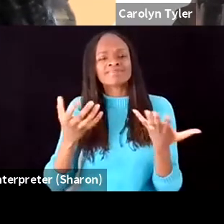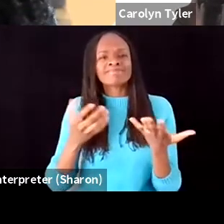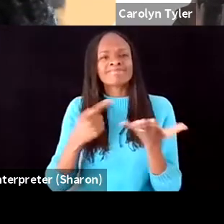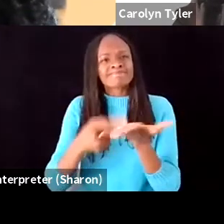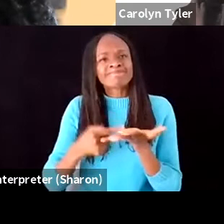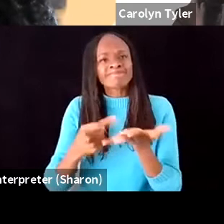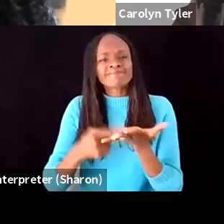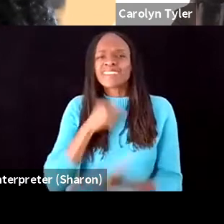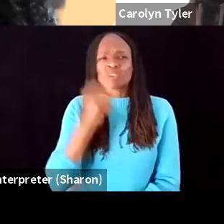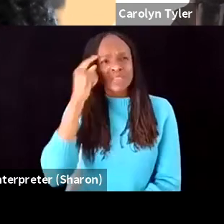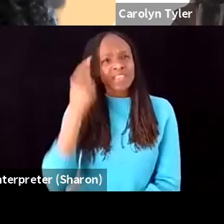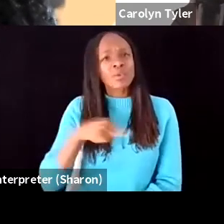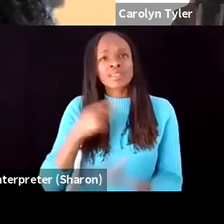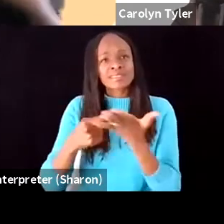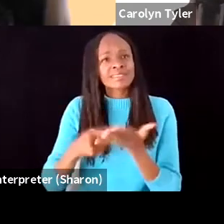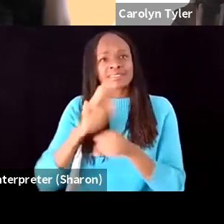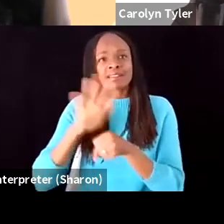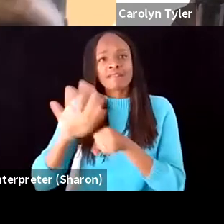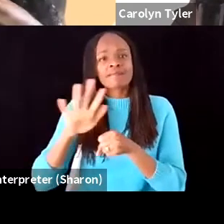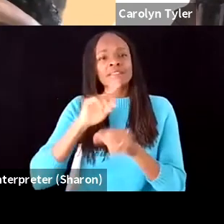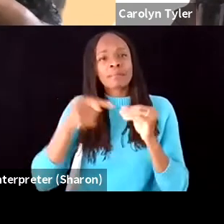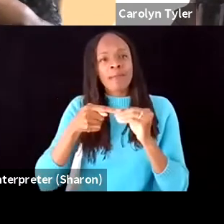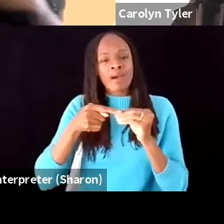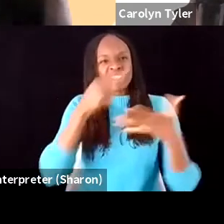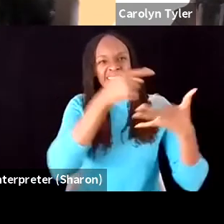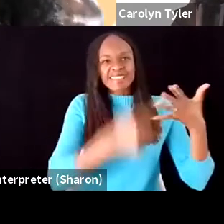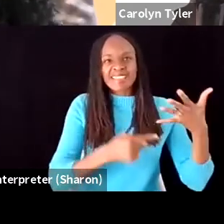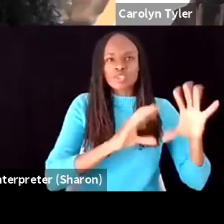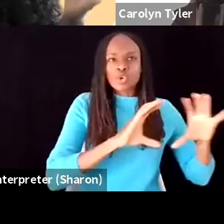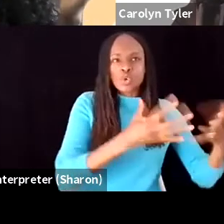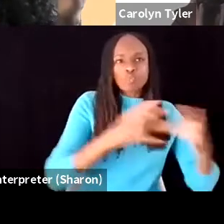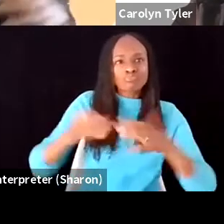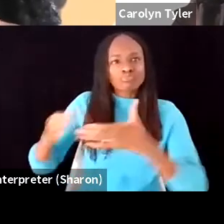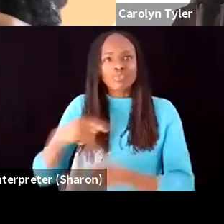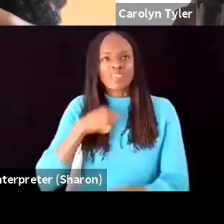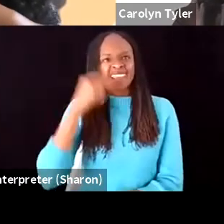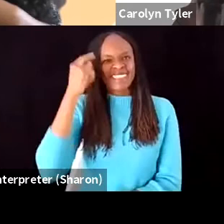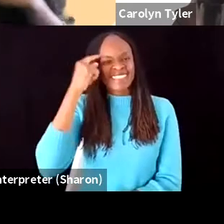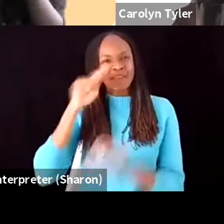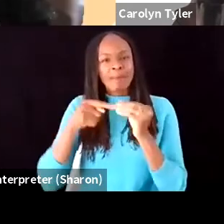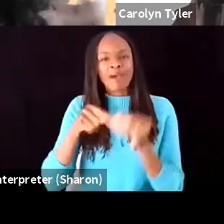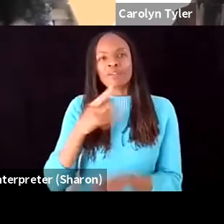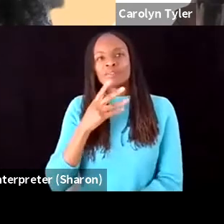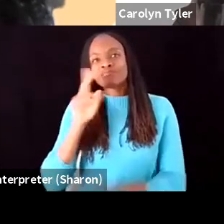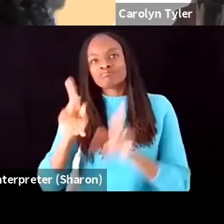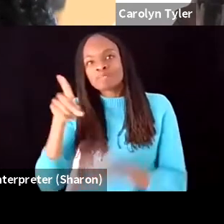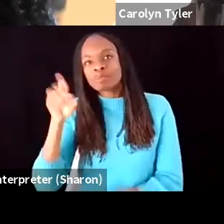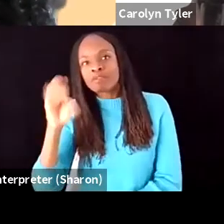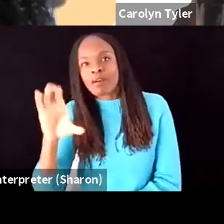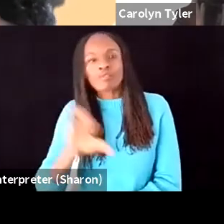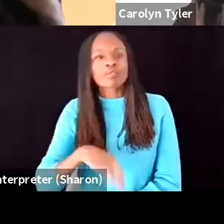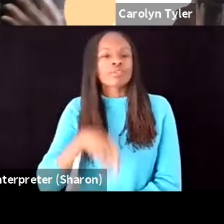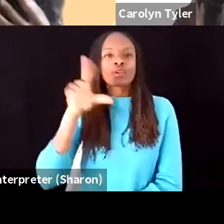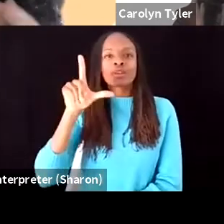talk enough about, and that is that, these groups that we think of, people of color, Latinx, Black folks, they're not